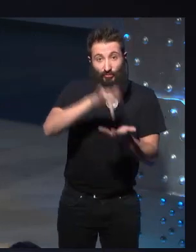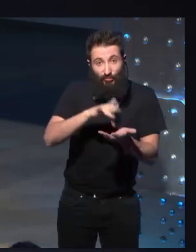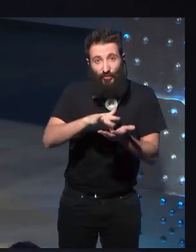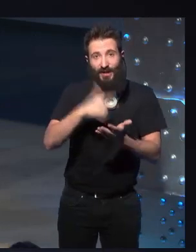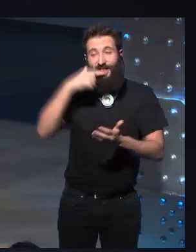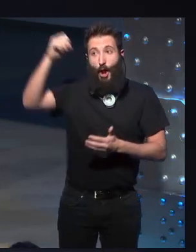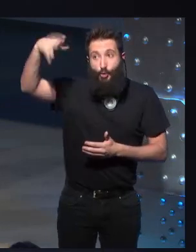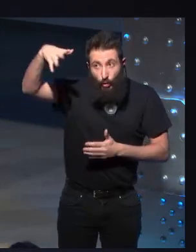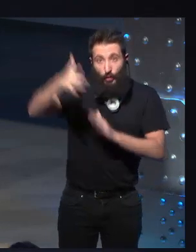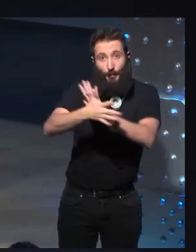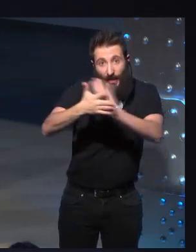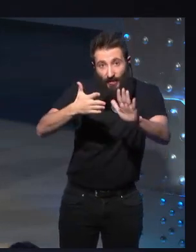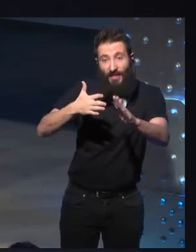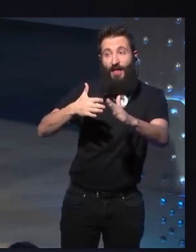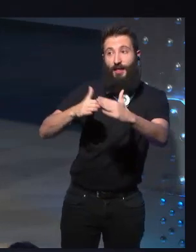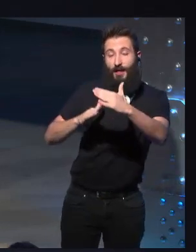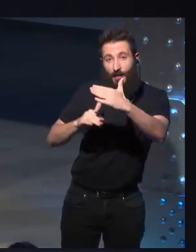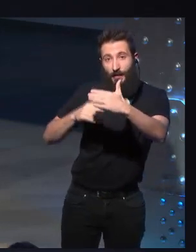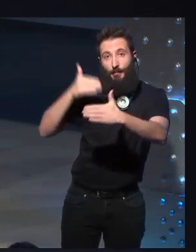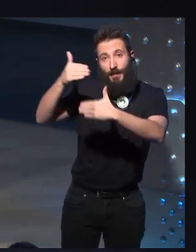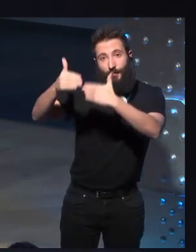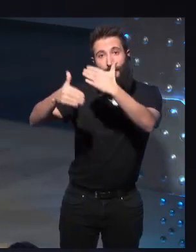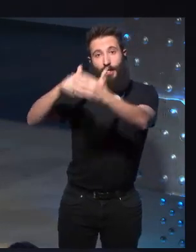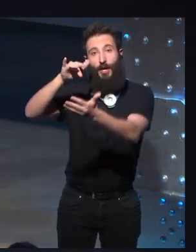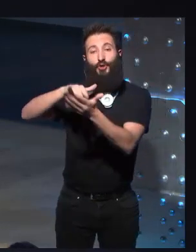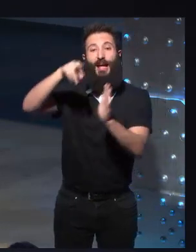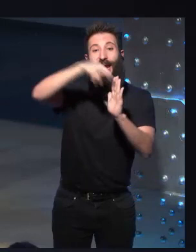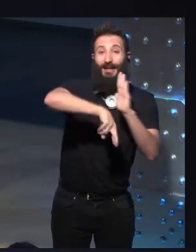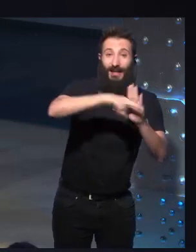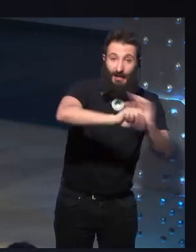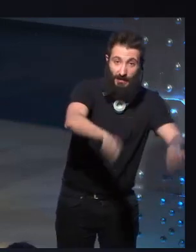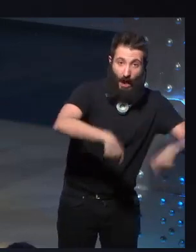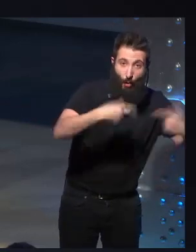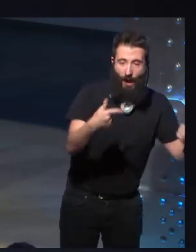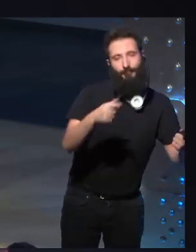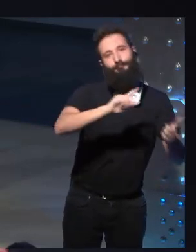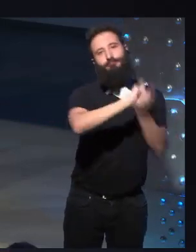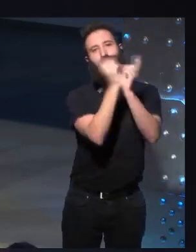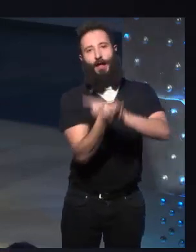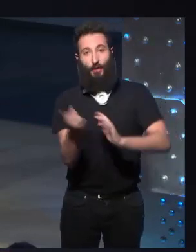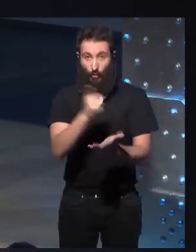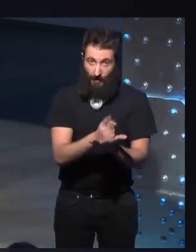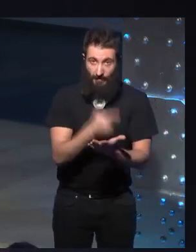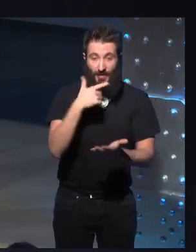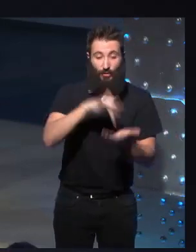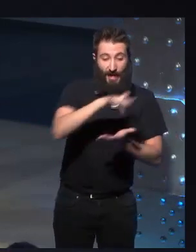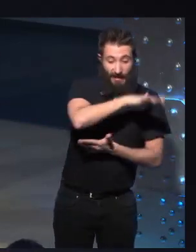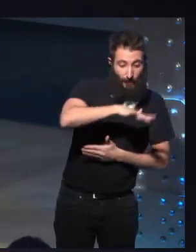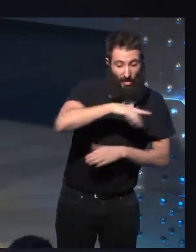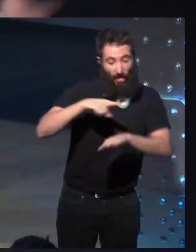light, again, the rules of nature change. Space and time, as we